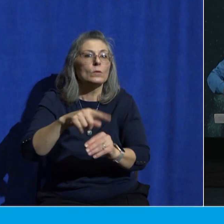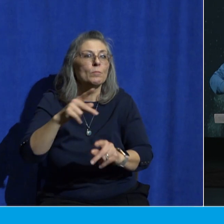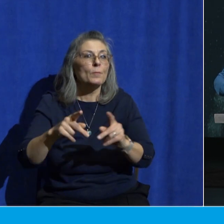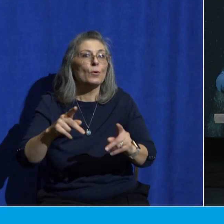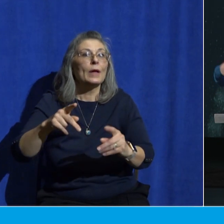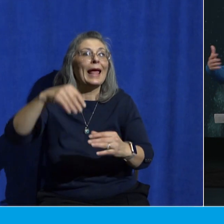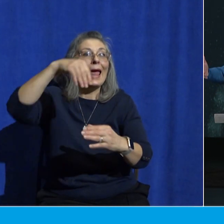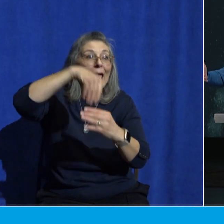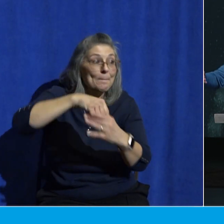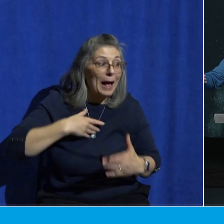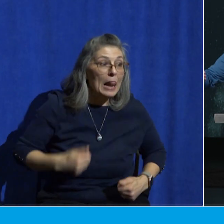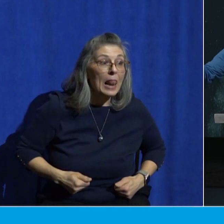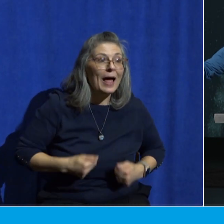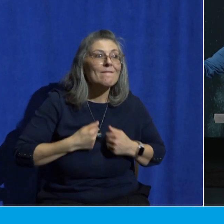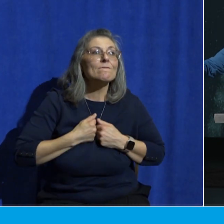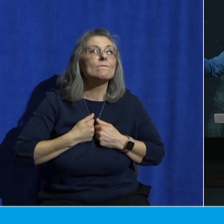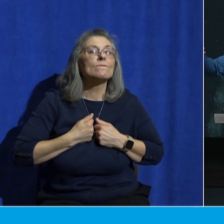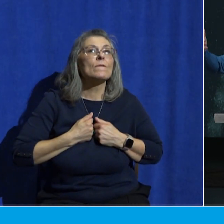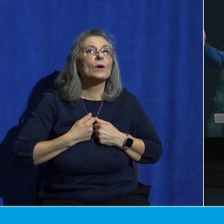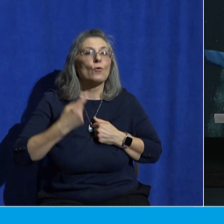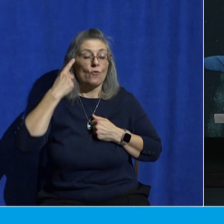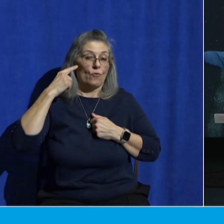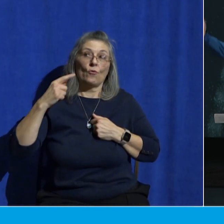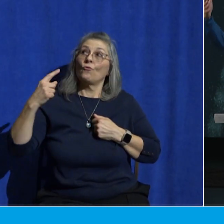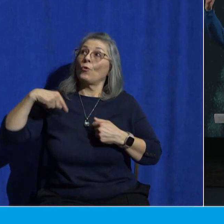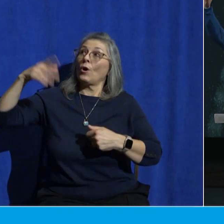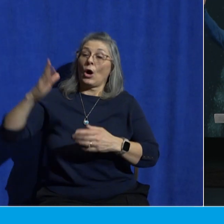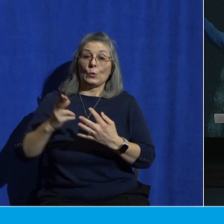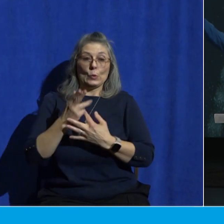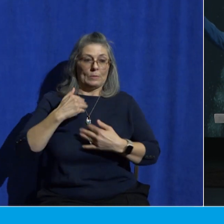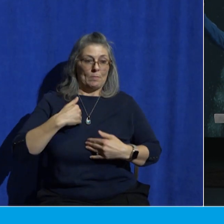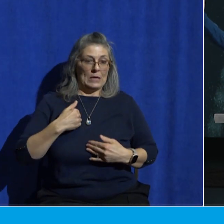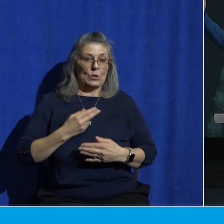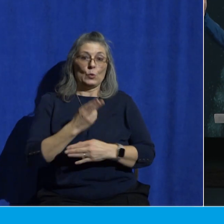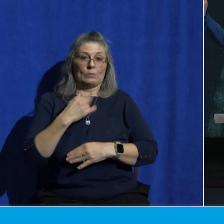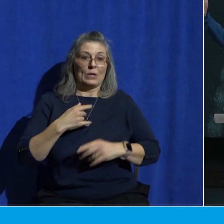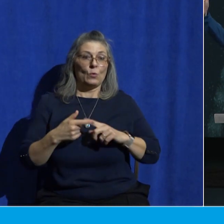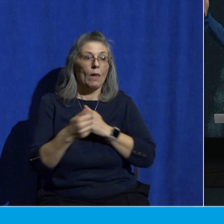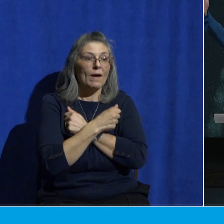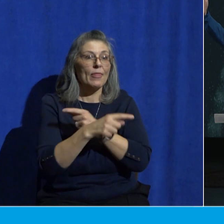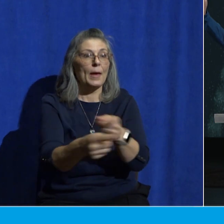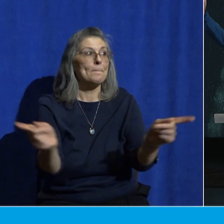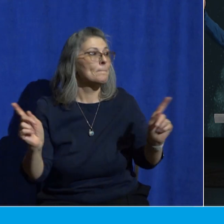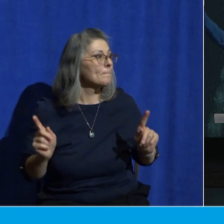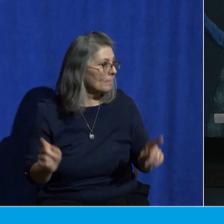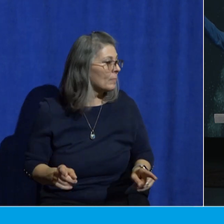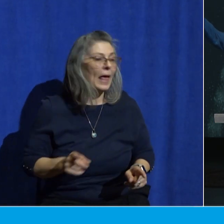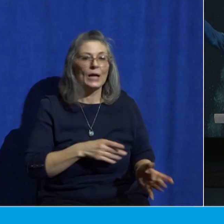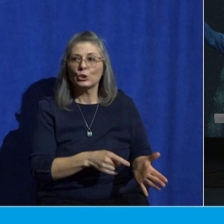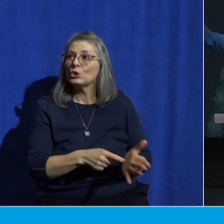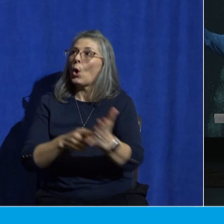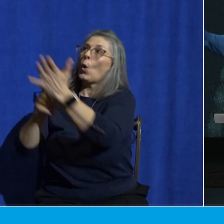for me to love and point them to King Jesus?